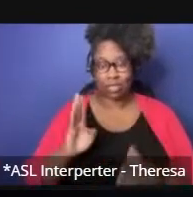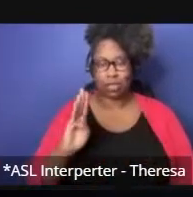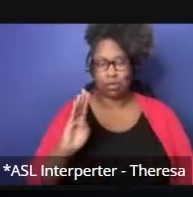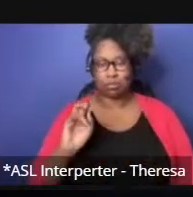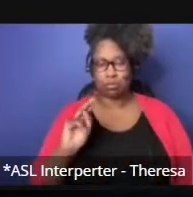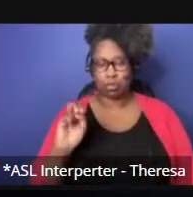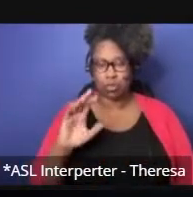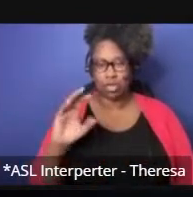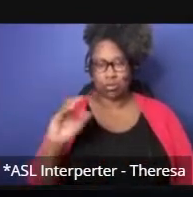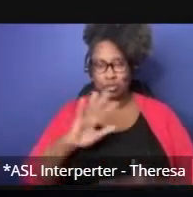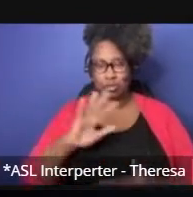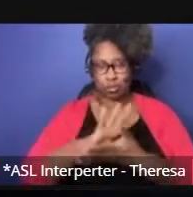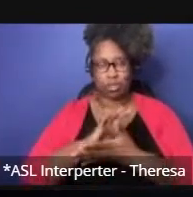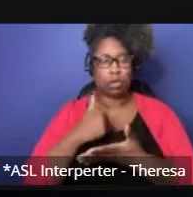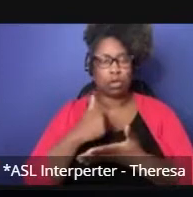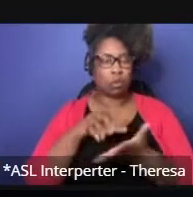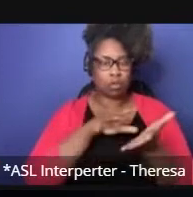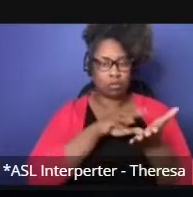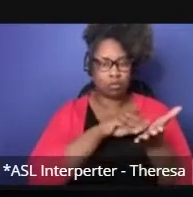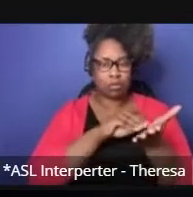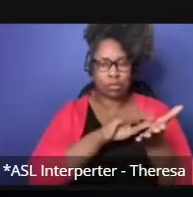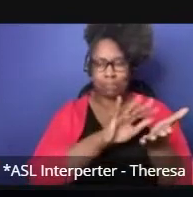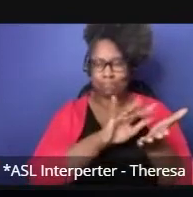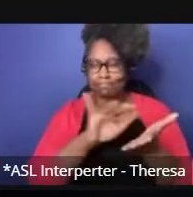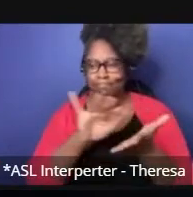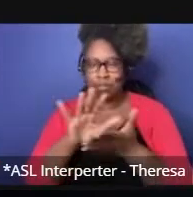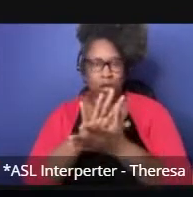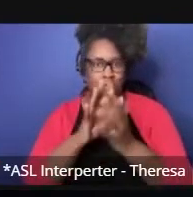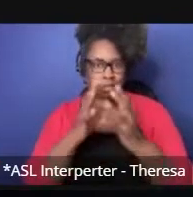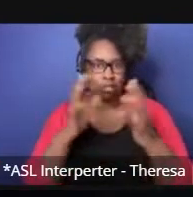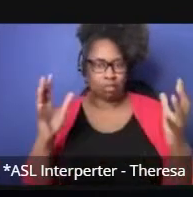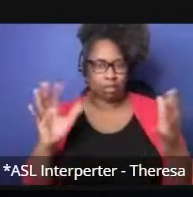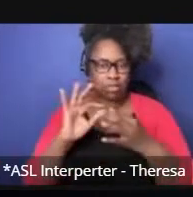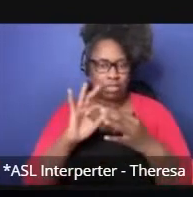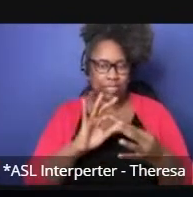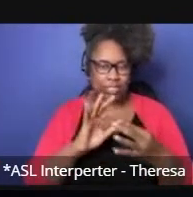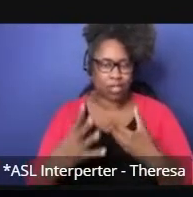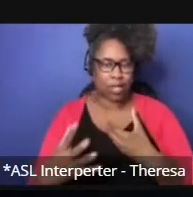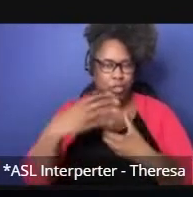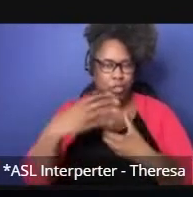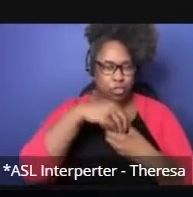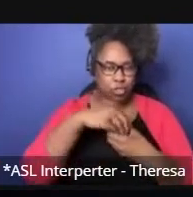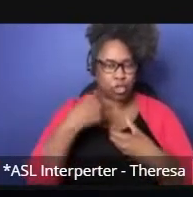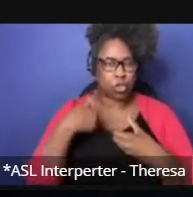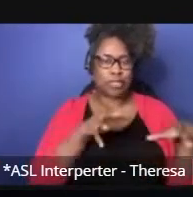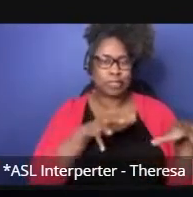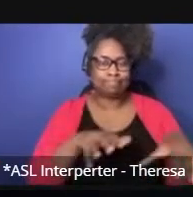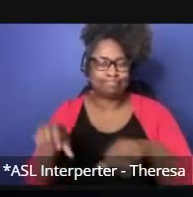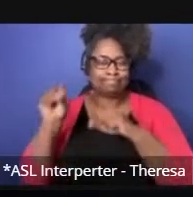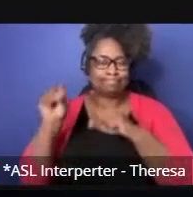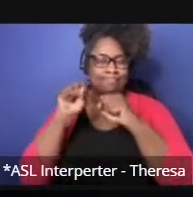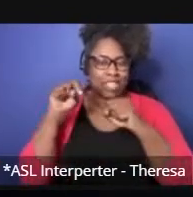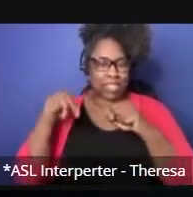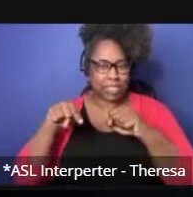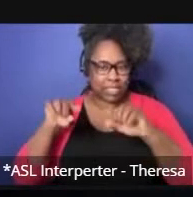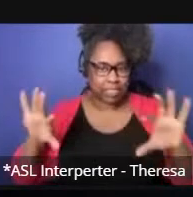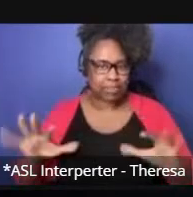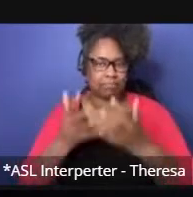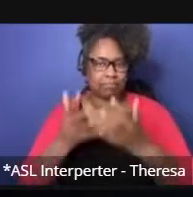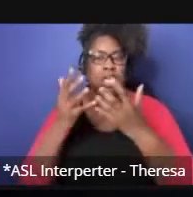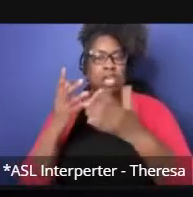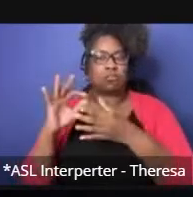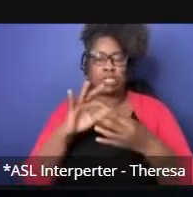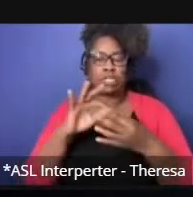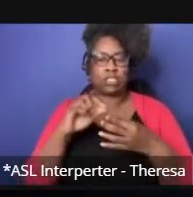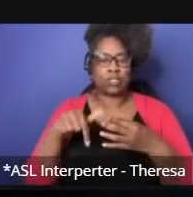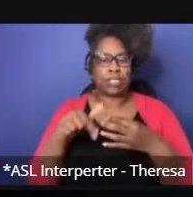about inclusion, and we're really taking to heart through this initiative. I think it runs parallel with some of the things we're doing in the district with our strategic planning right